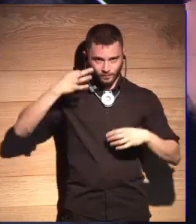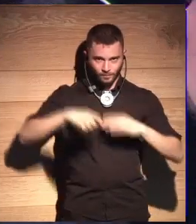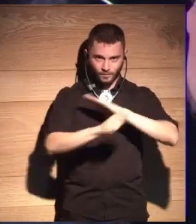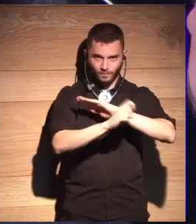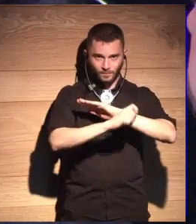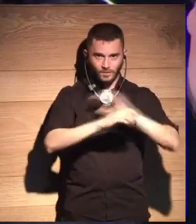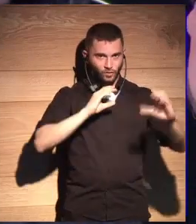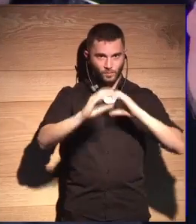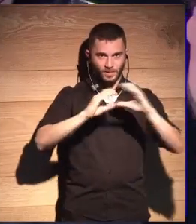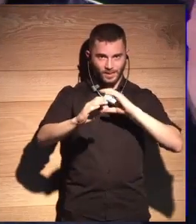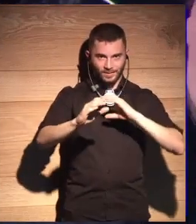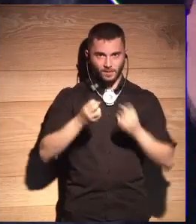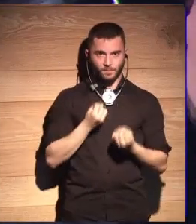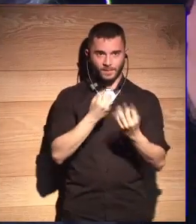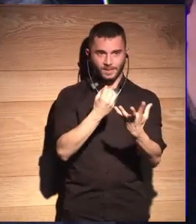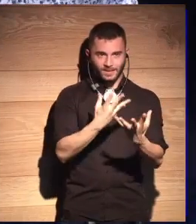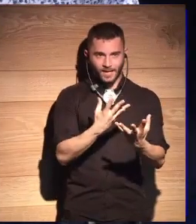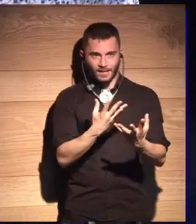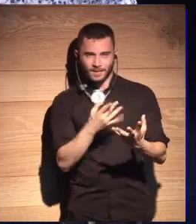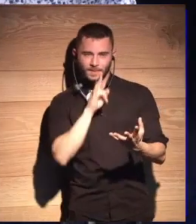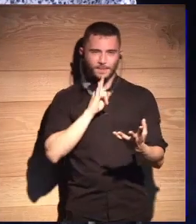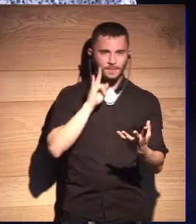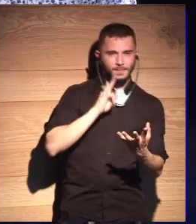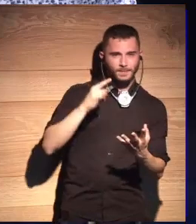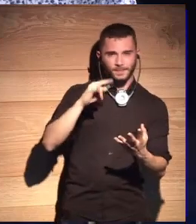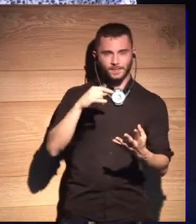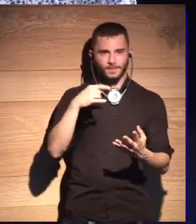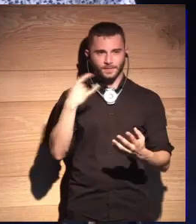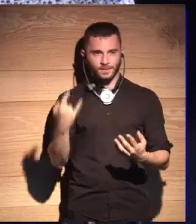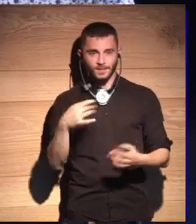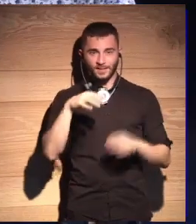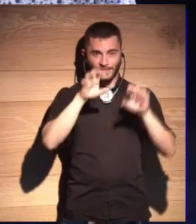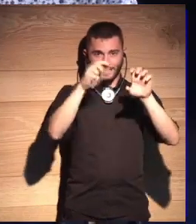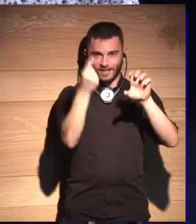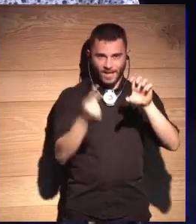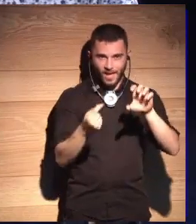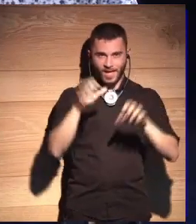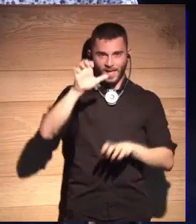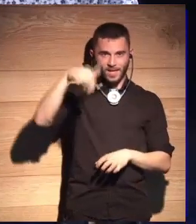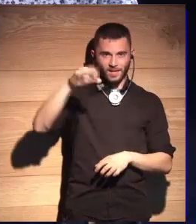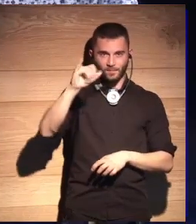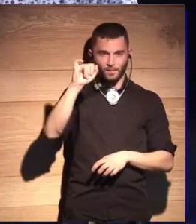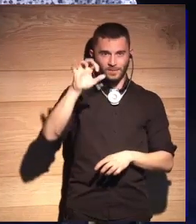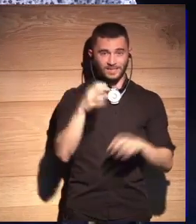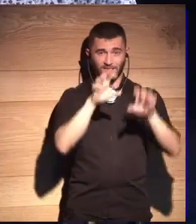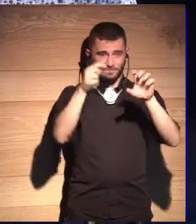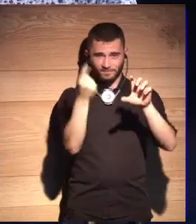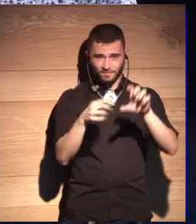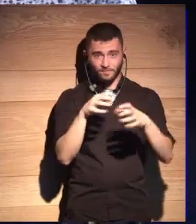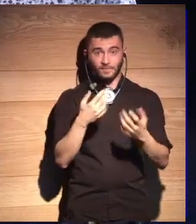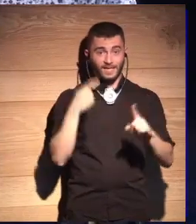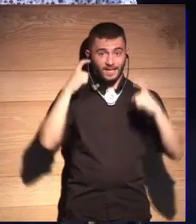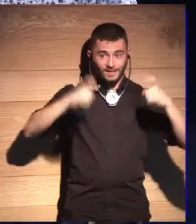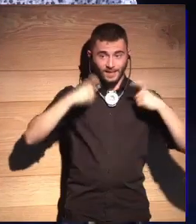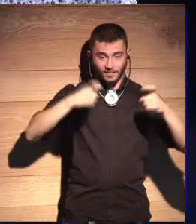real facts. But I think that by using certain communicational strategies or making messages more